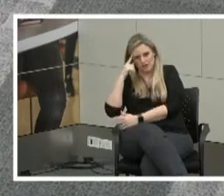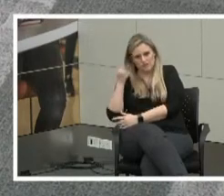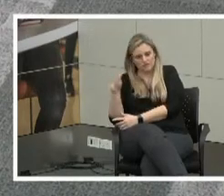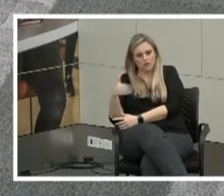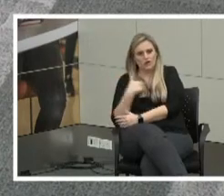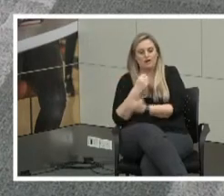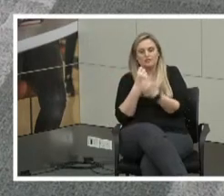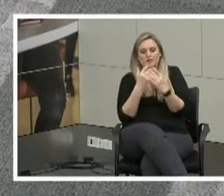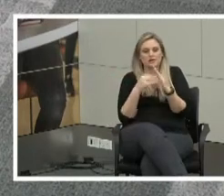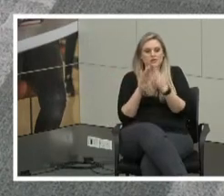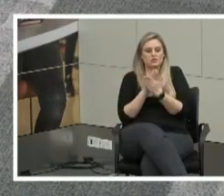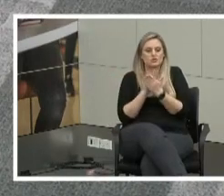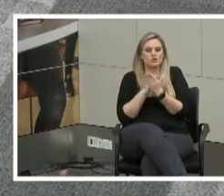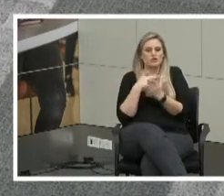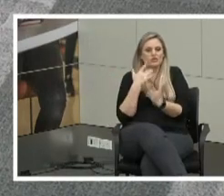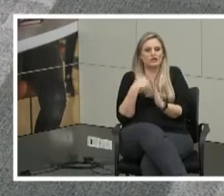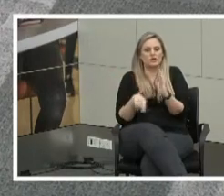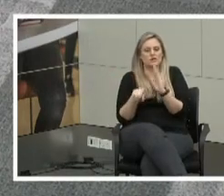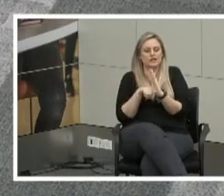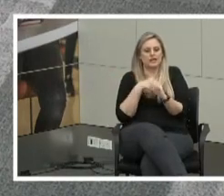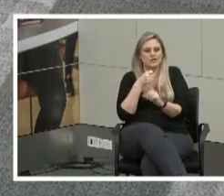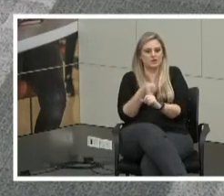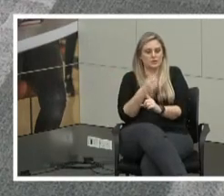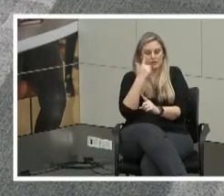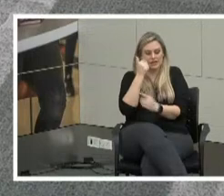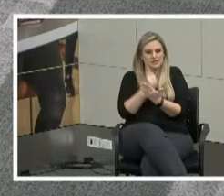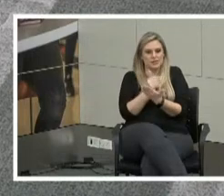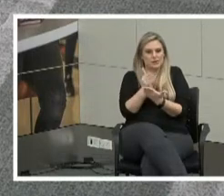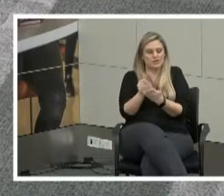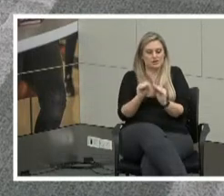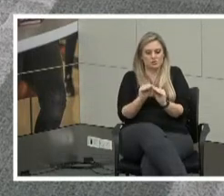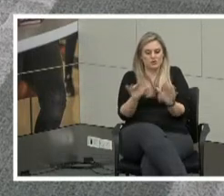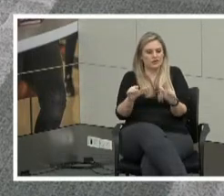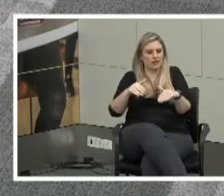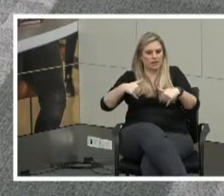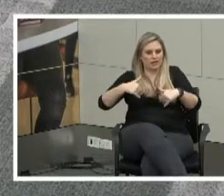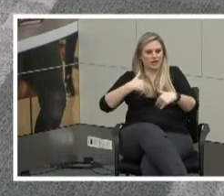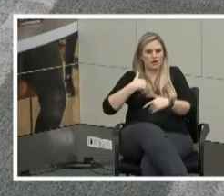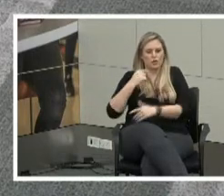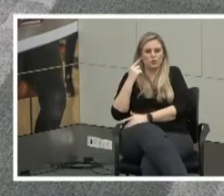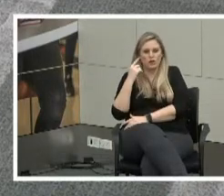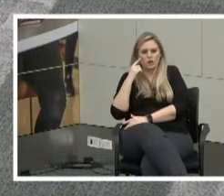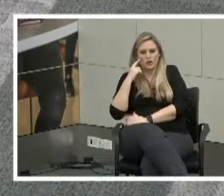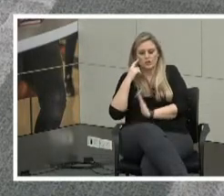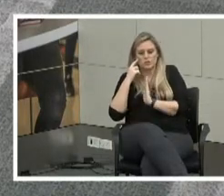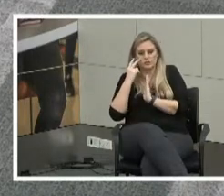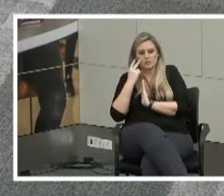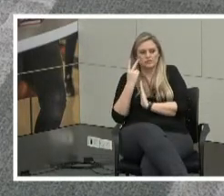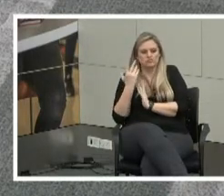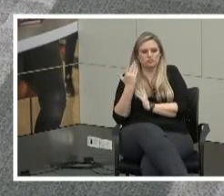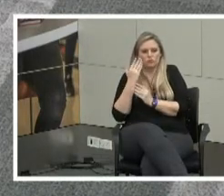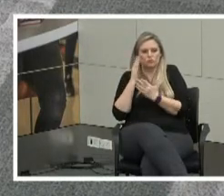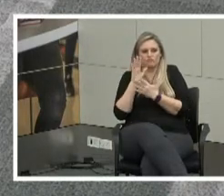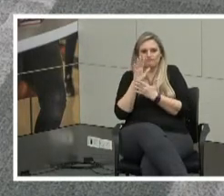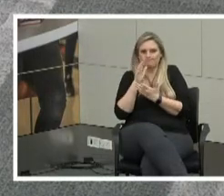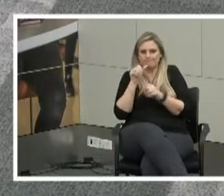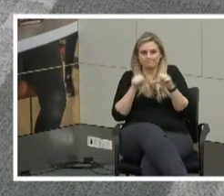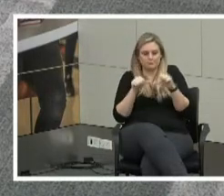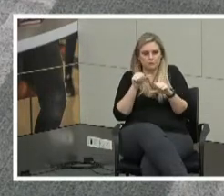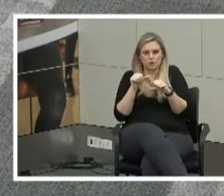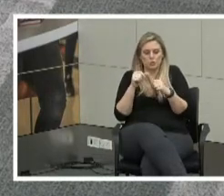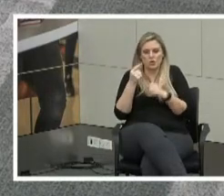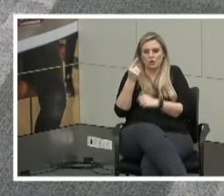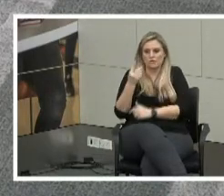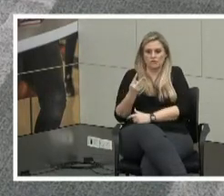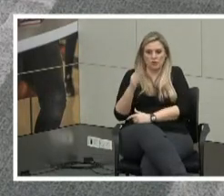impacts because the budget hasn't yet been released it's not clear what a quarter billion dollar deficit is going to look like there are